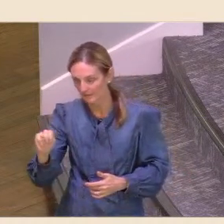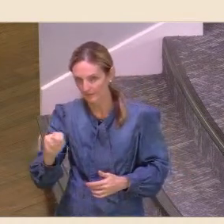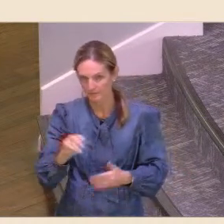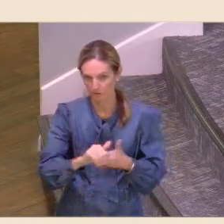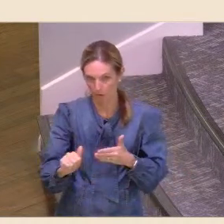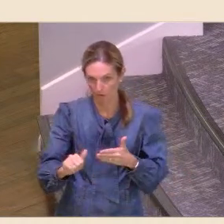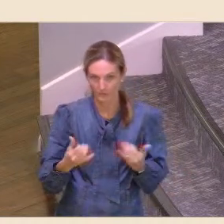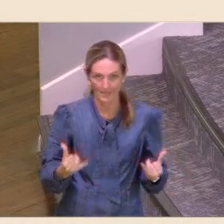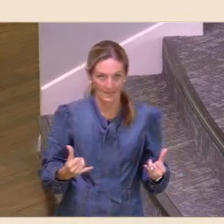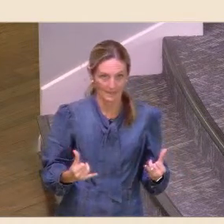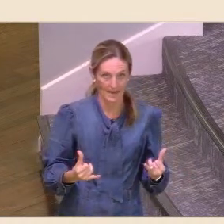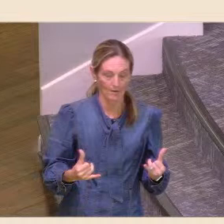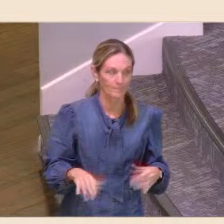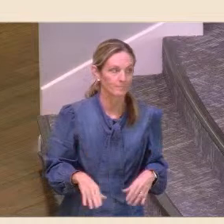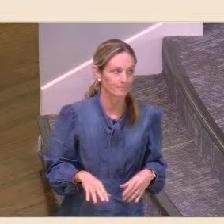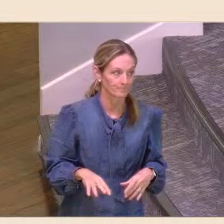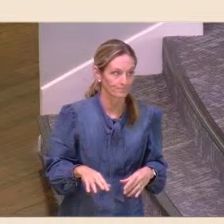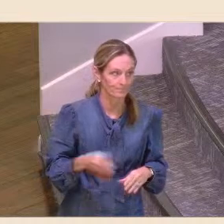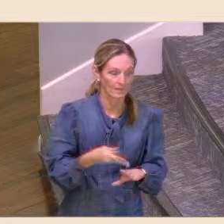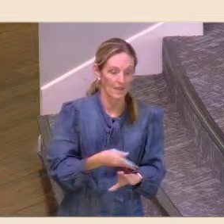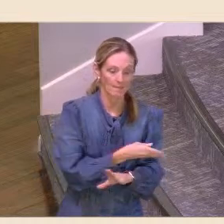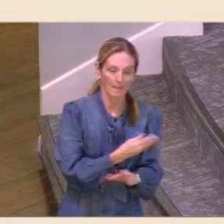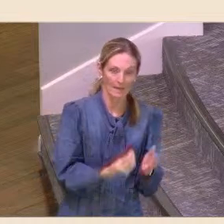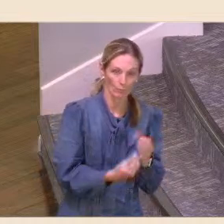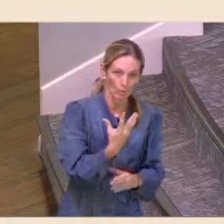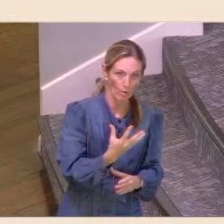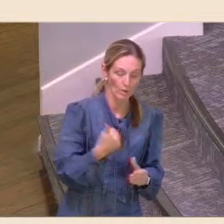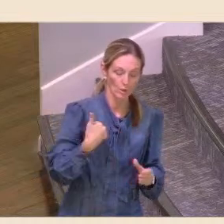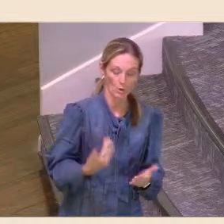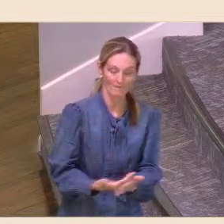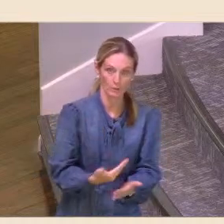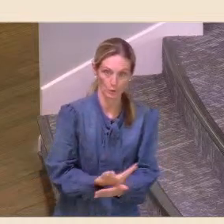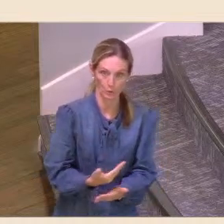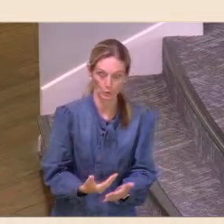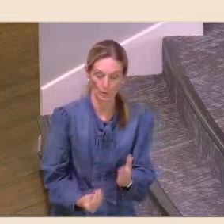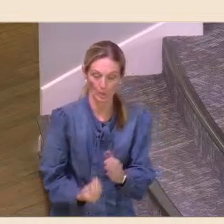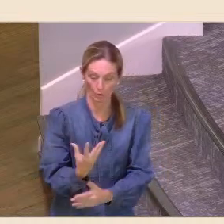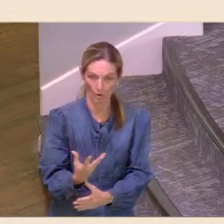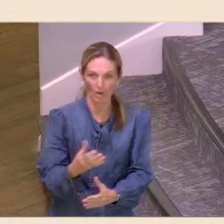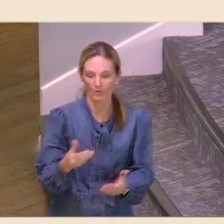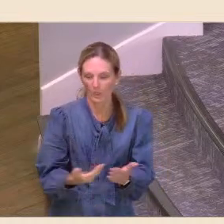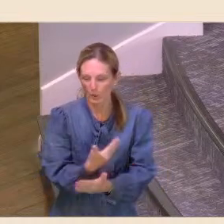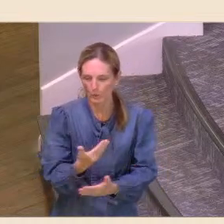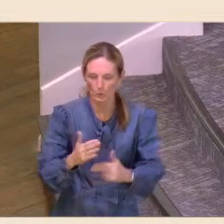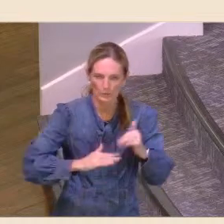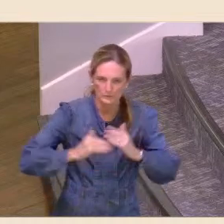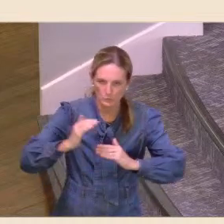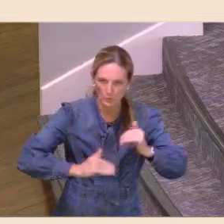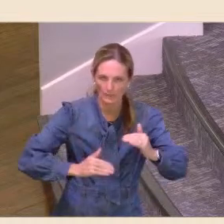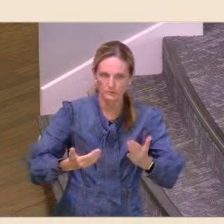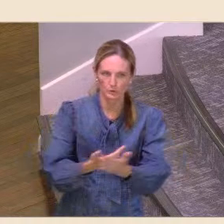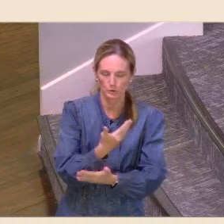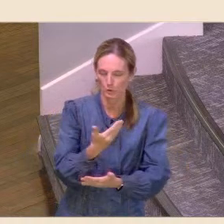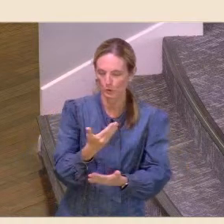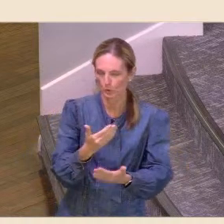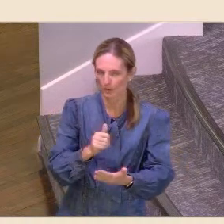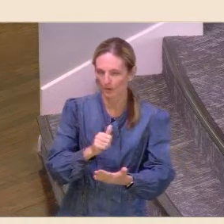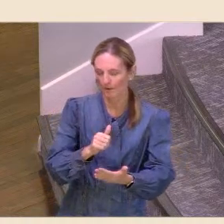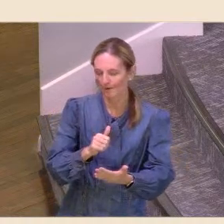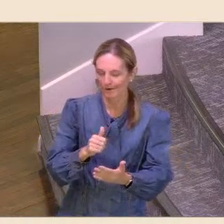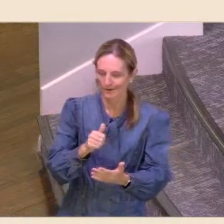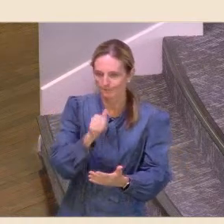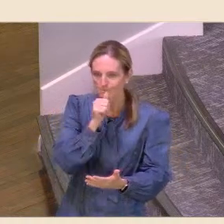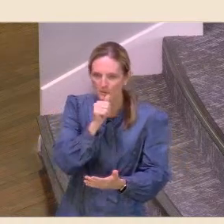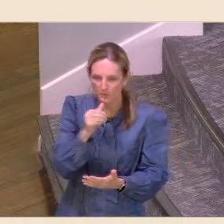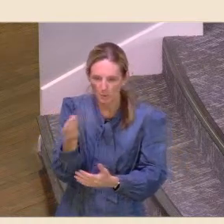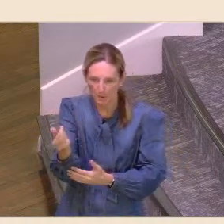That growth, it's made up of two components. You've got new growth, which is new construction, new personal property, and then you